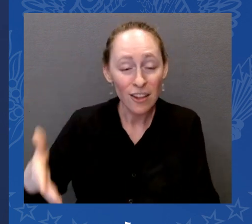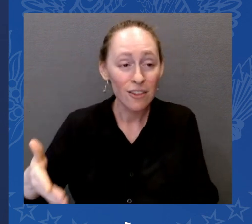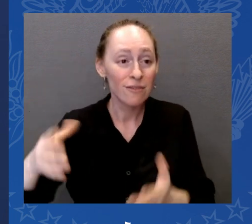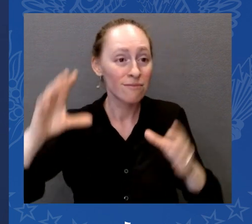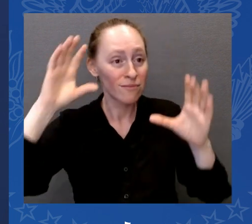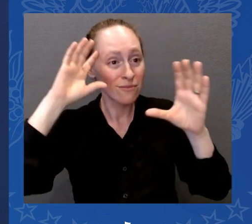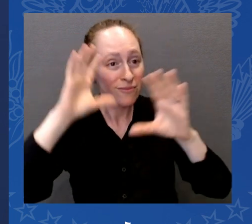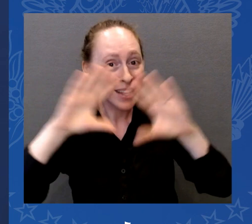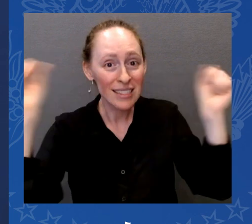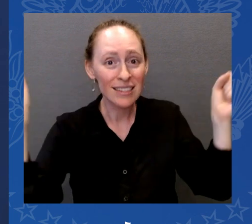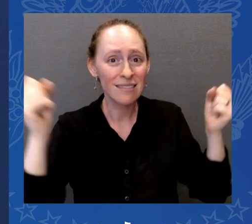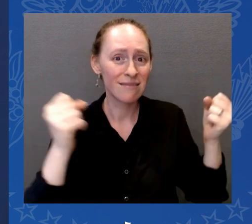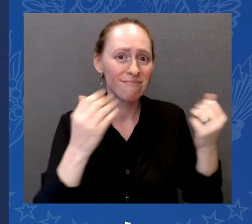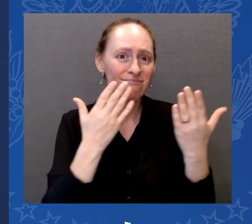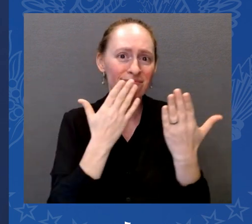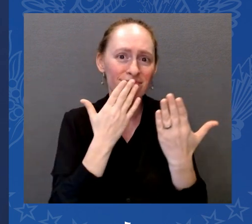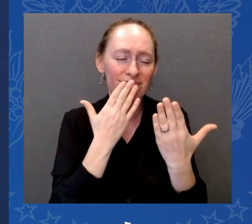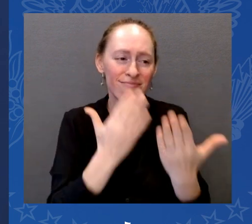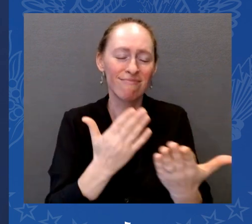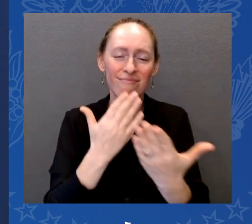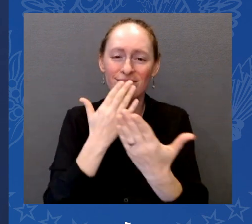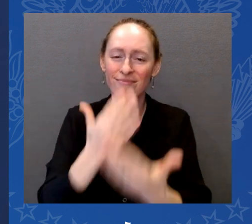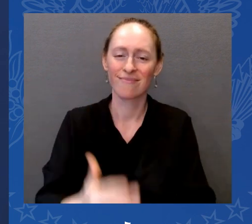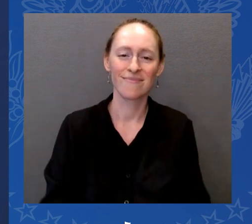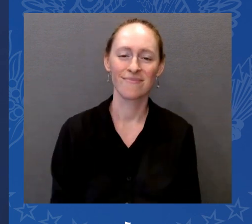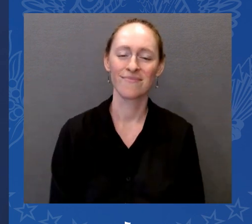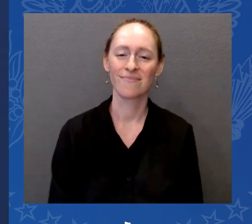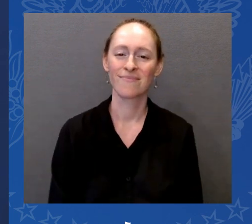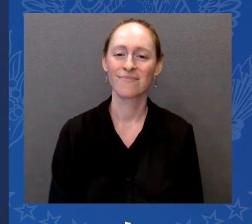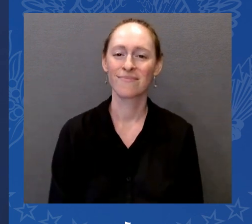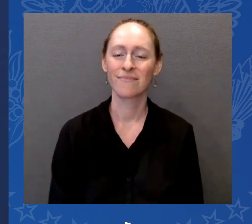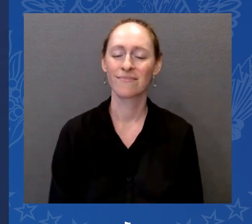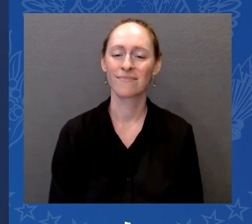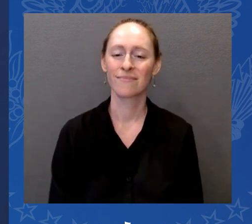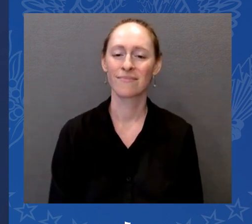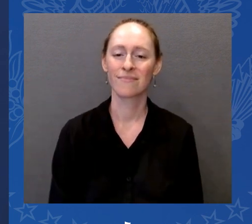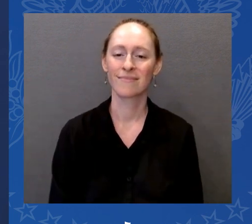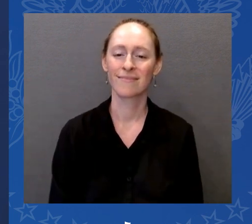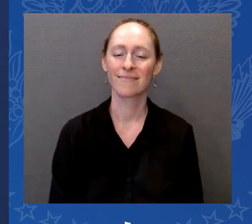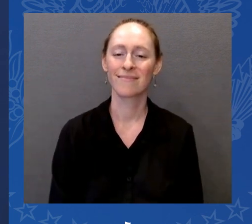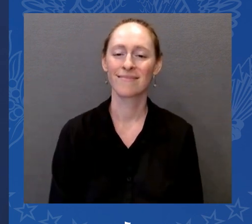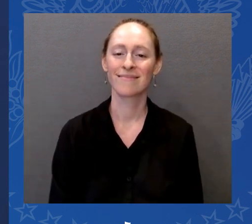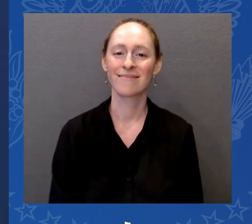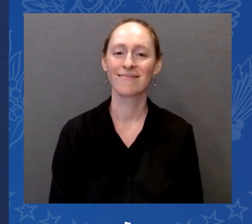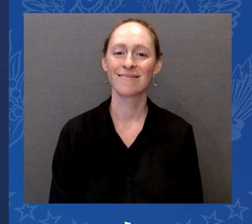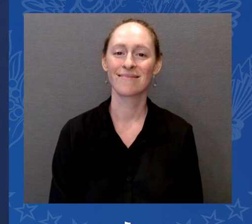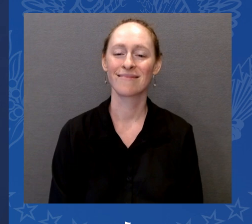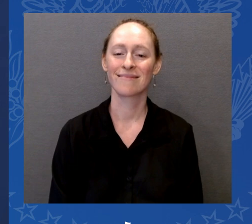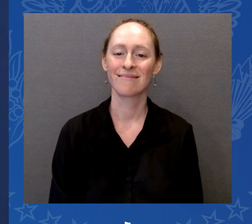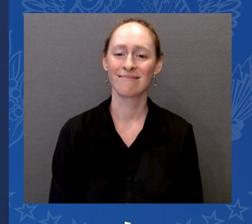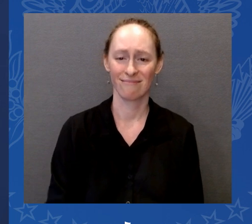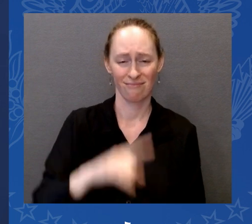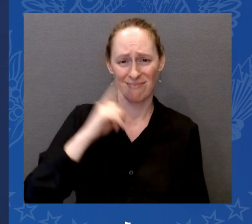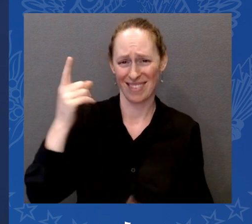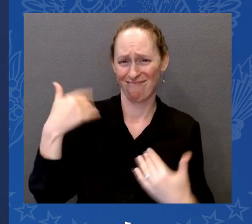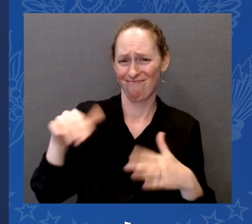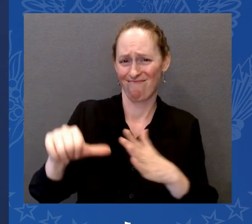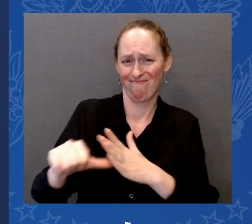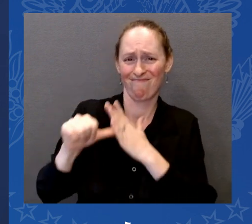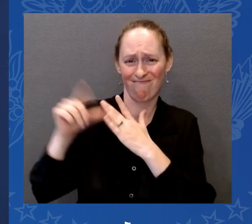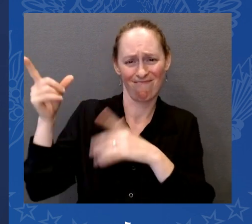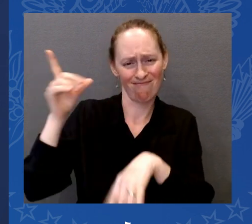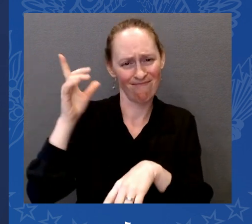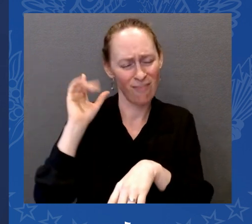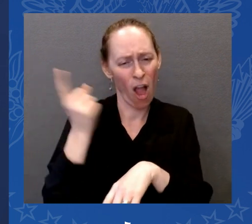And Joe Biden has always kept his promises to union workers like myself, and that's why I'm proud to be standing here